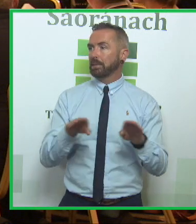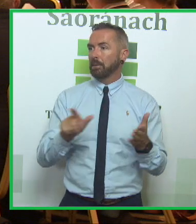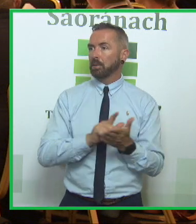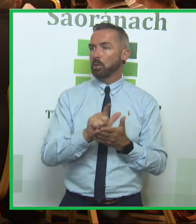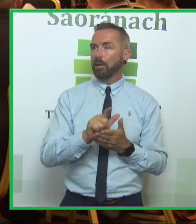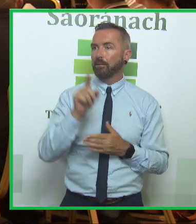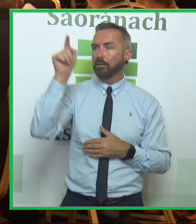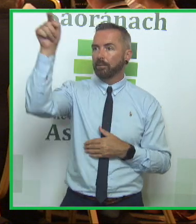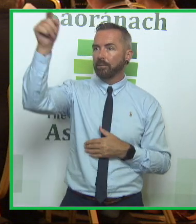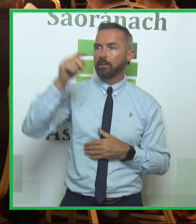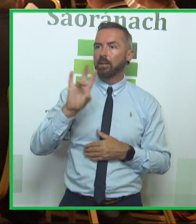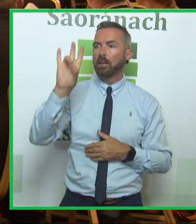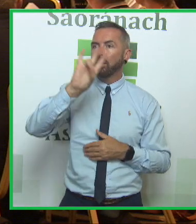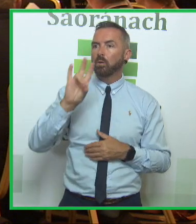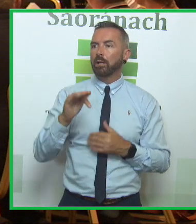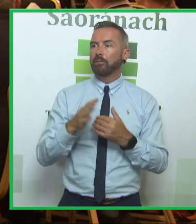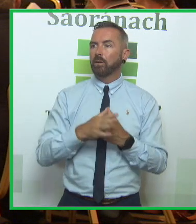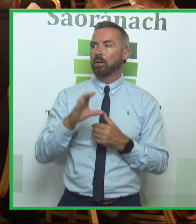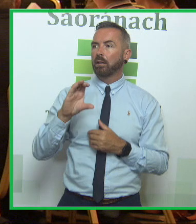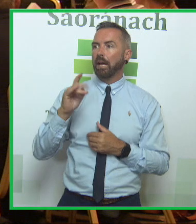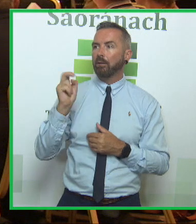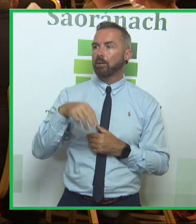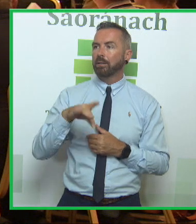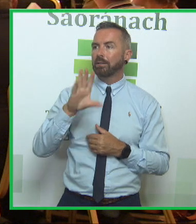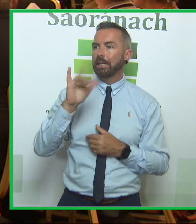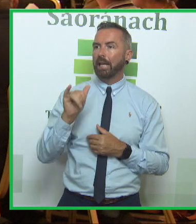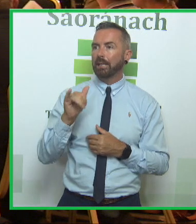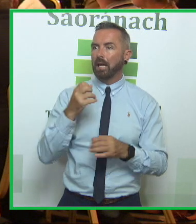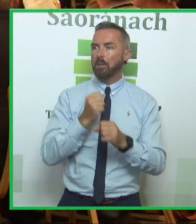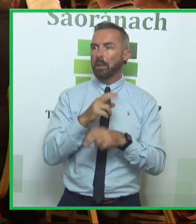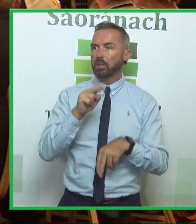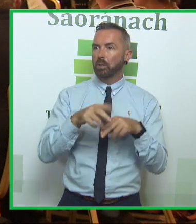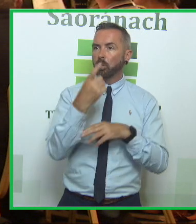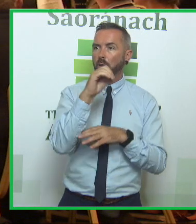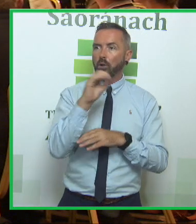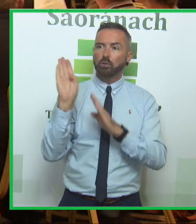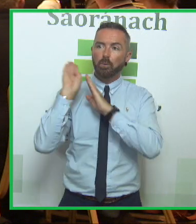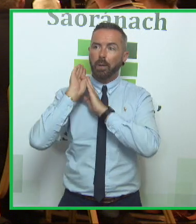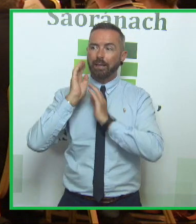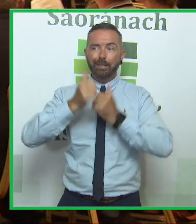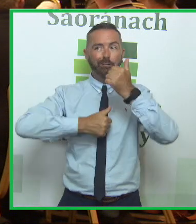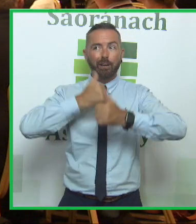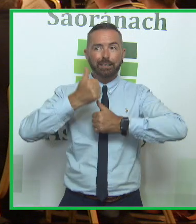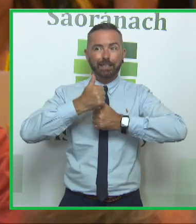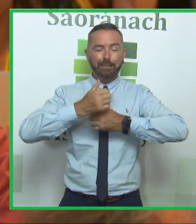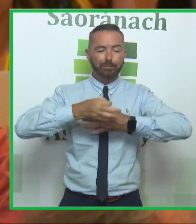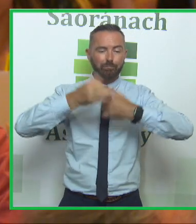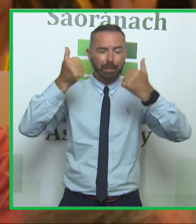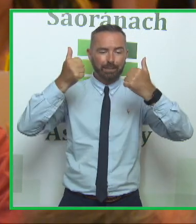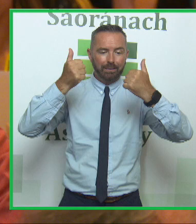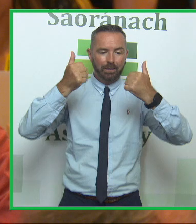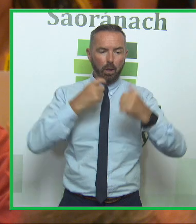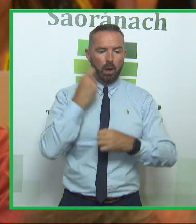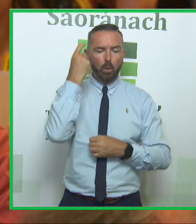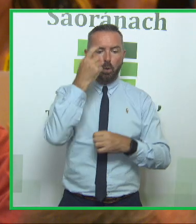Hi. Yeah, just a question for Catherine Kenny on the new 100-bed rehab unit. Congrats on that. Sounds great. Just wondering what